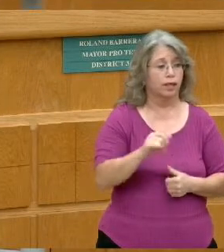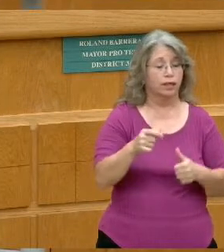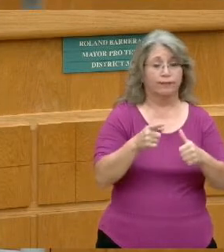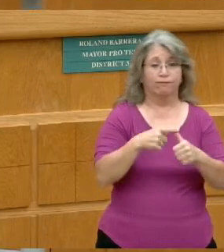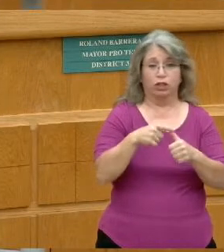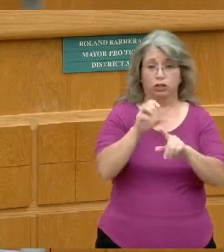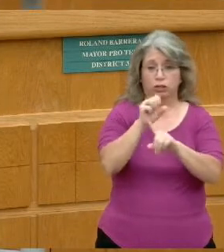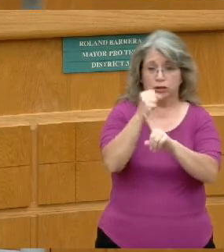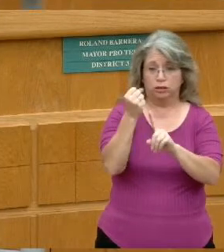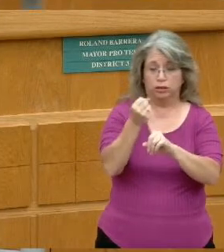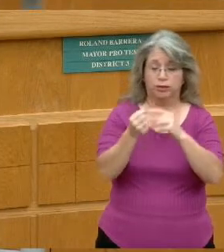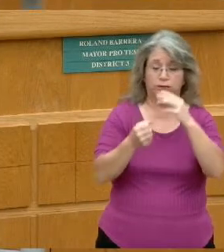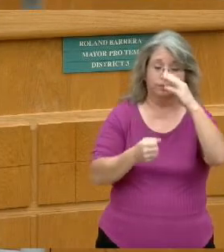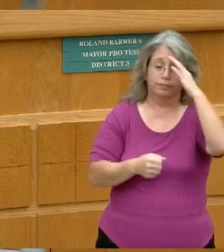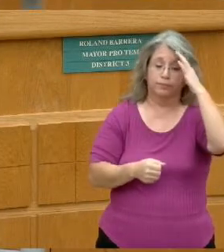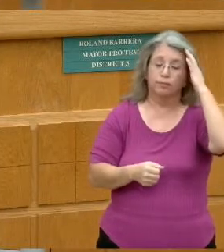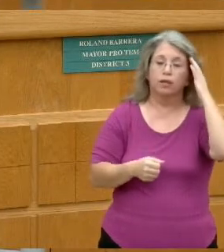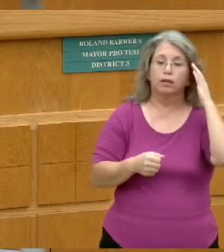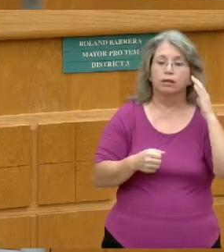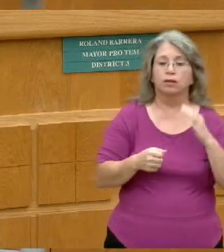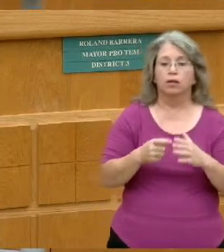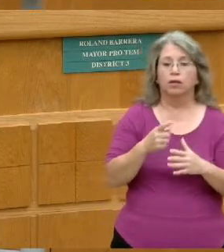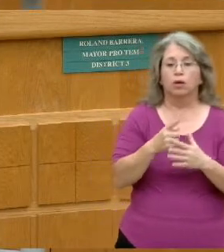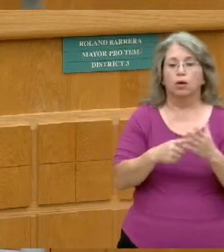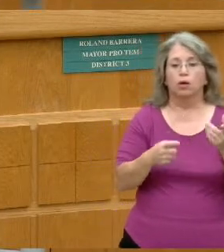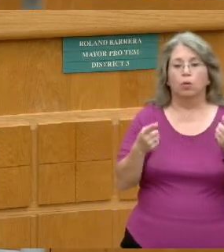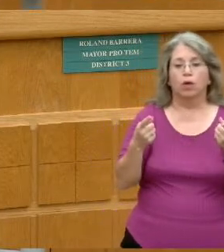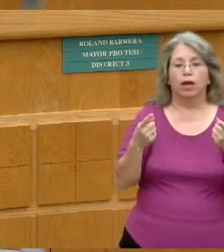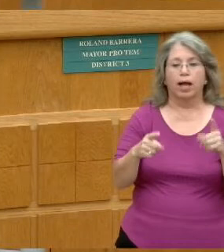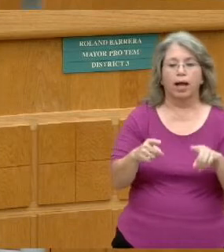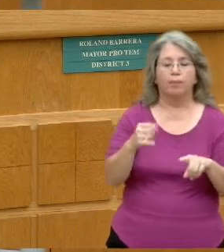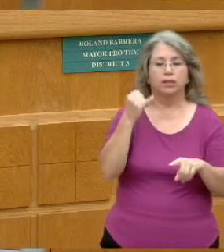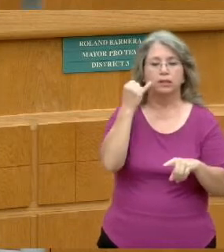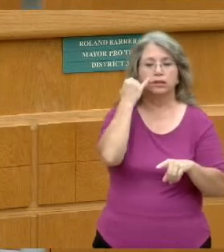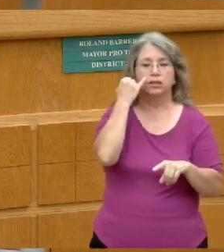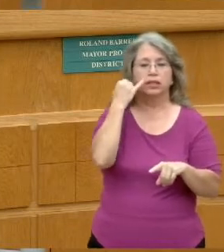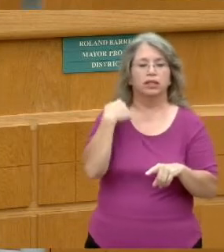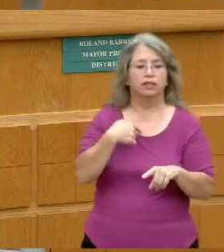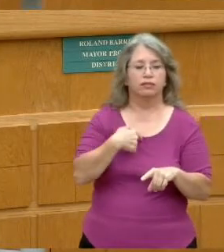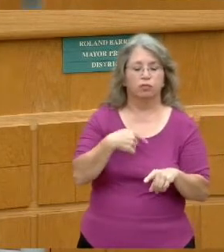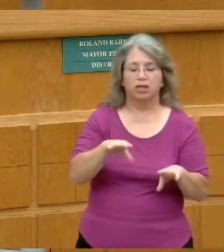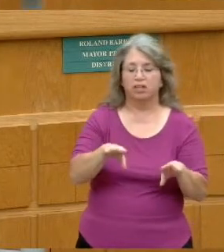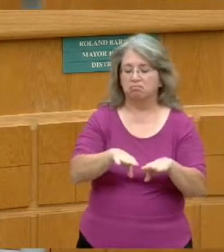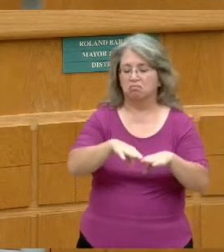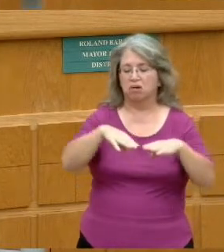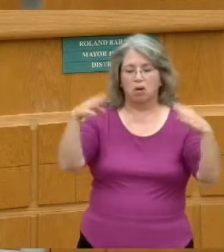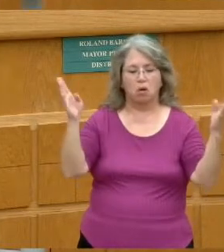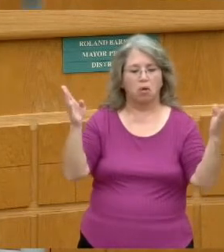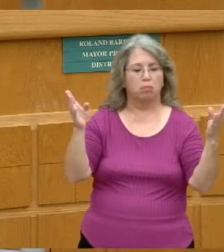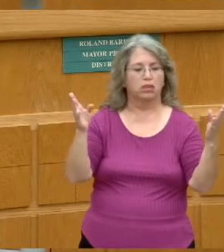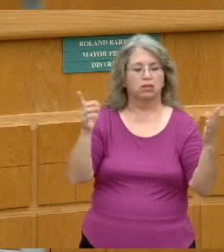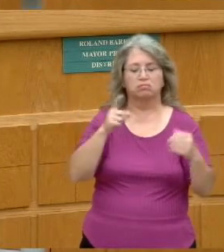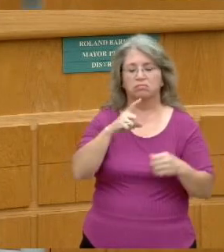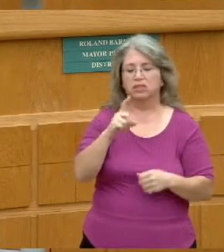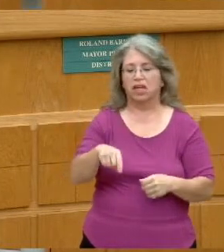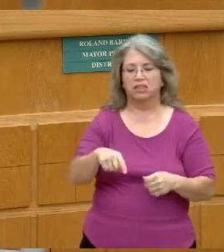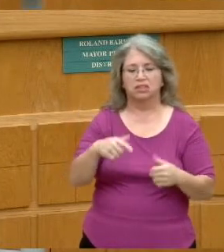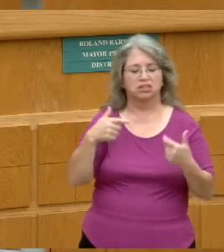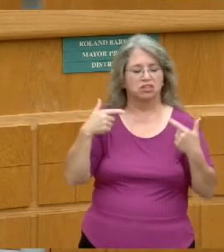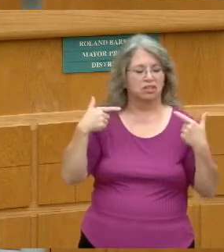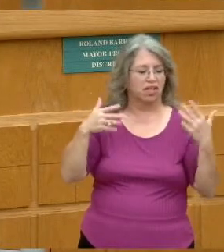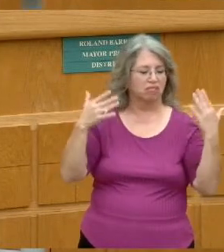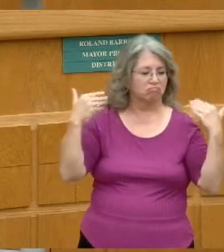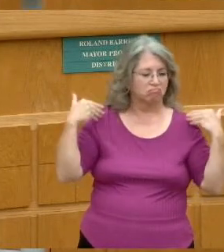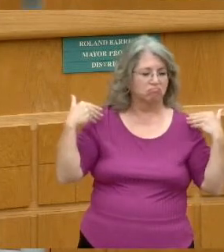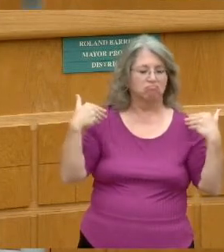what would happen if we just opened up Texas from stay at home and public gatherings and things like that, if we just let everybody go back to normal,